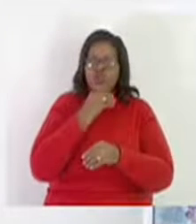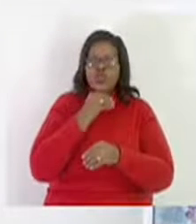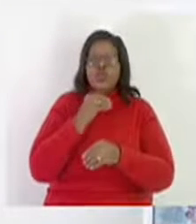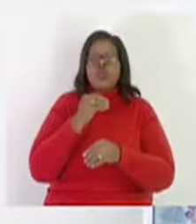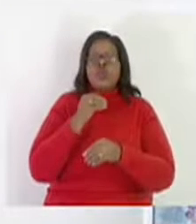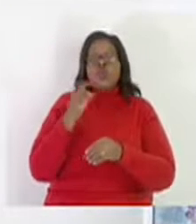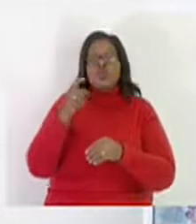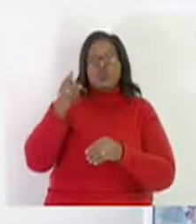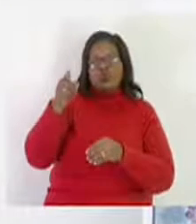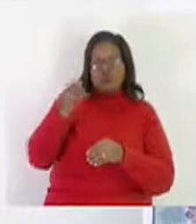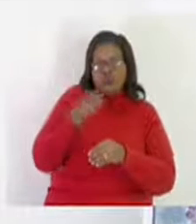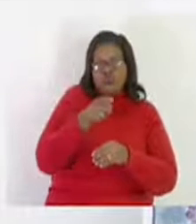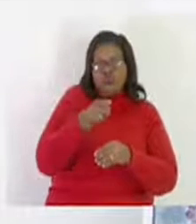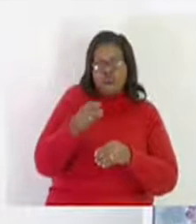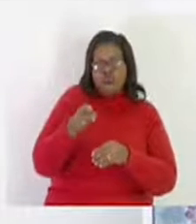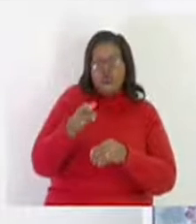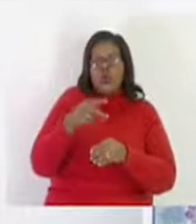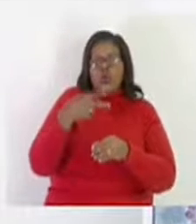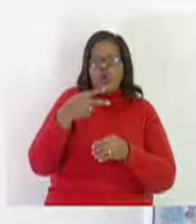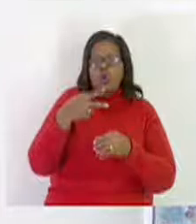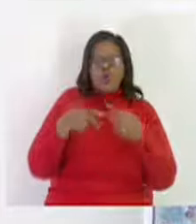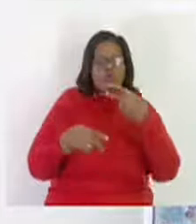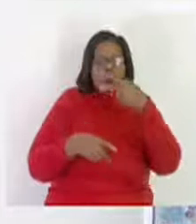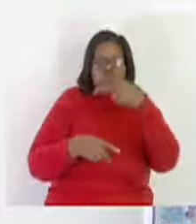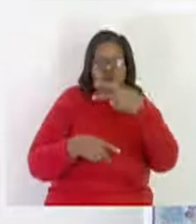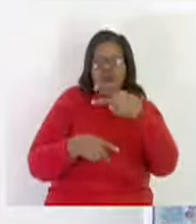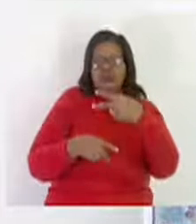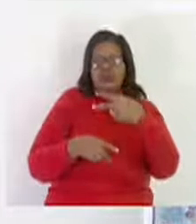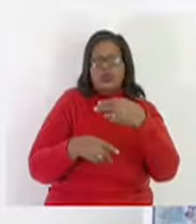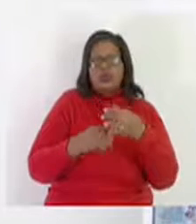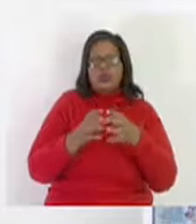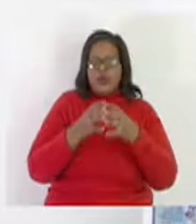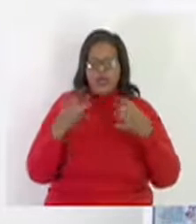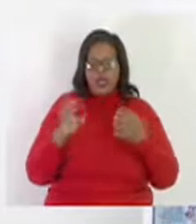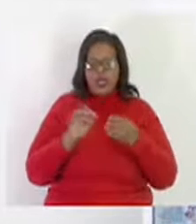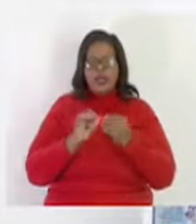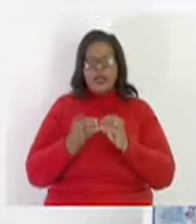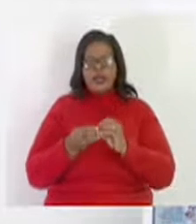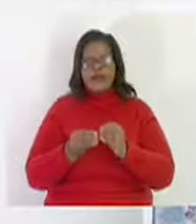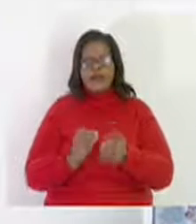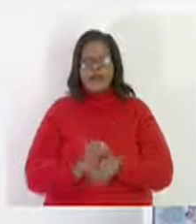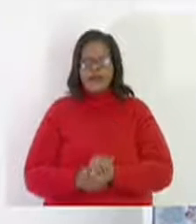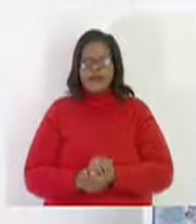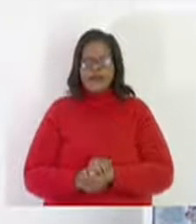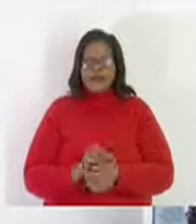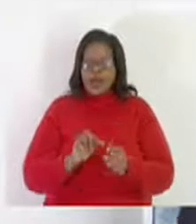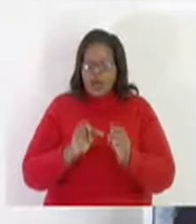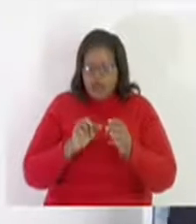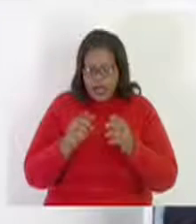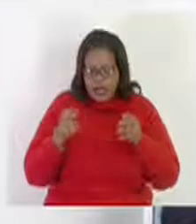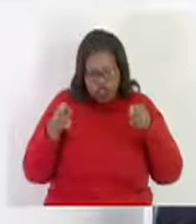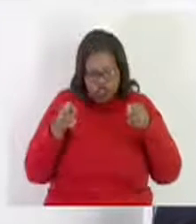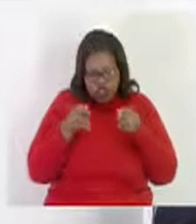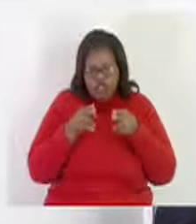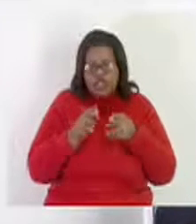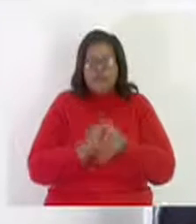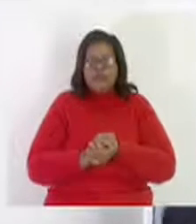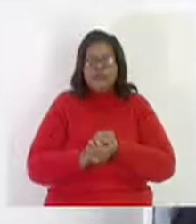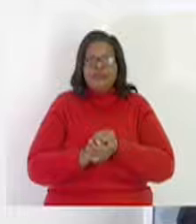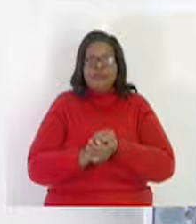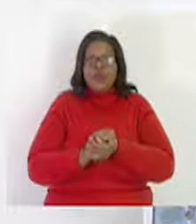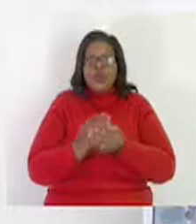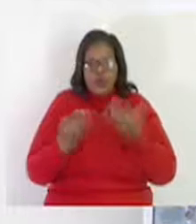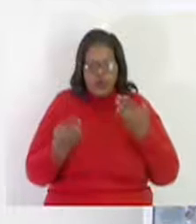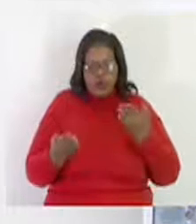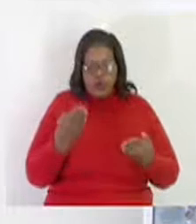go and eat the number which is big. So in short, comparing